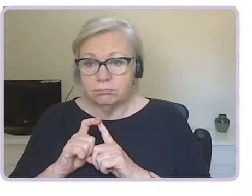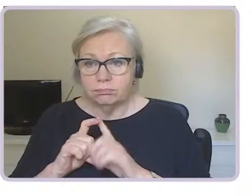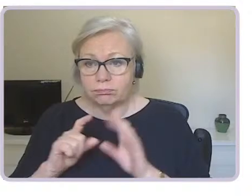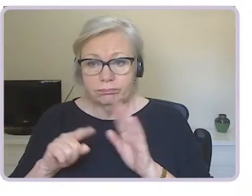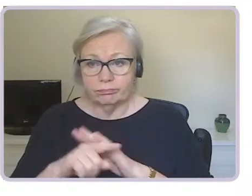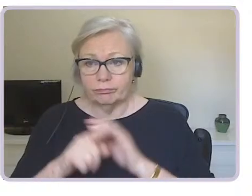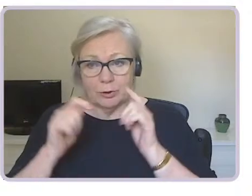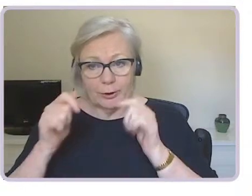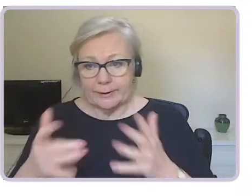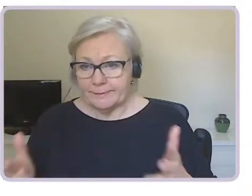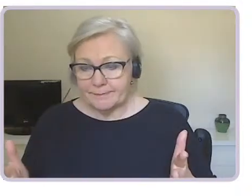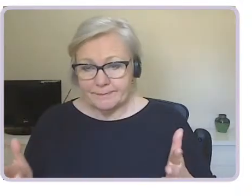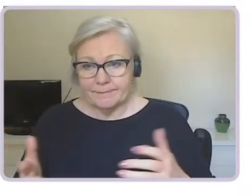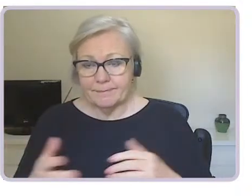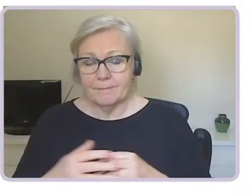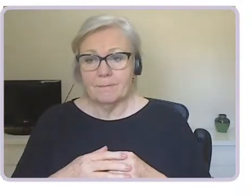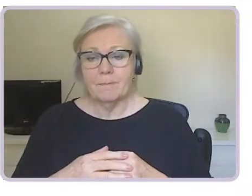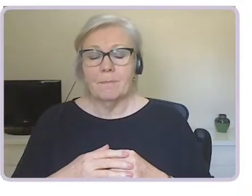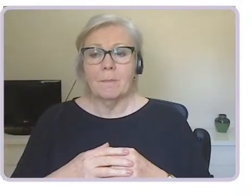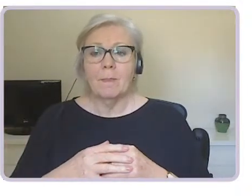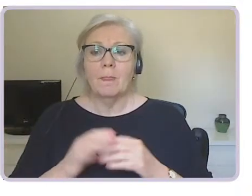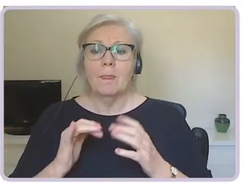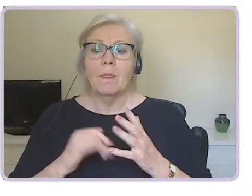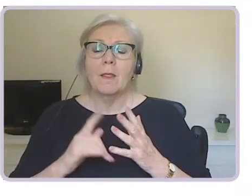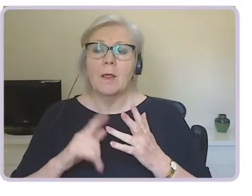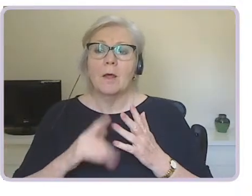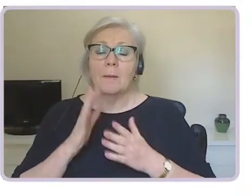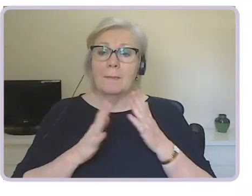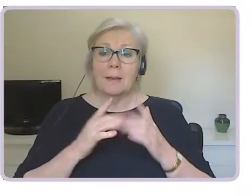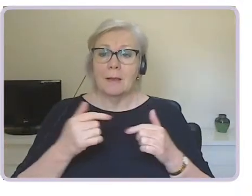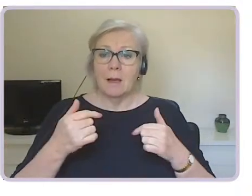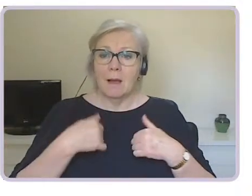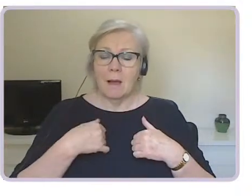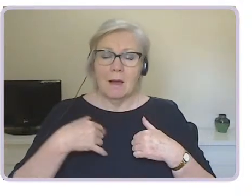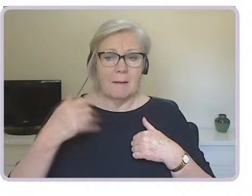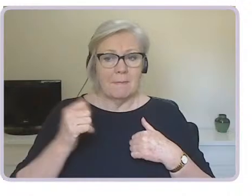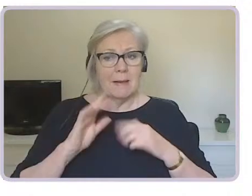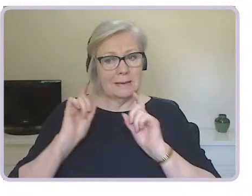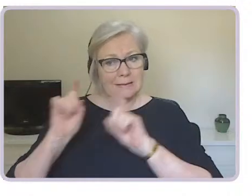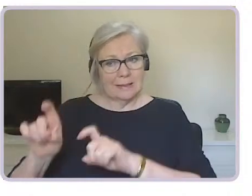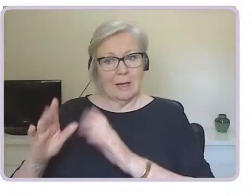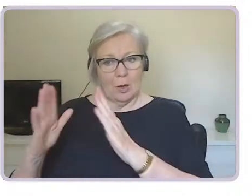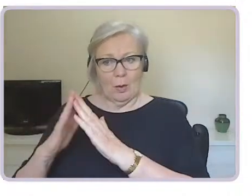So realistically, I need to stay in my own home.